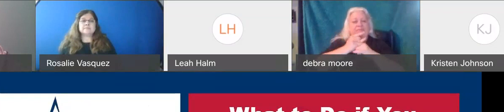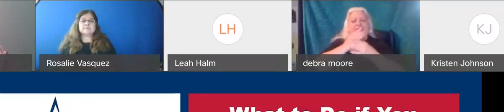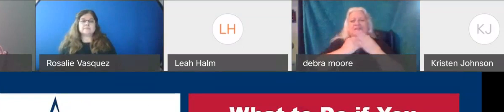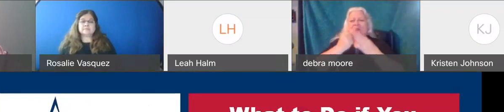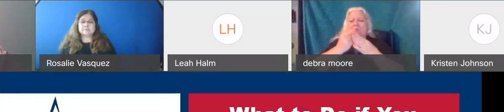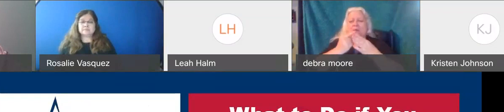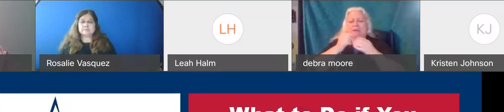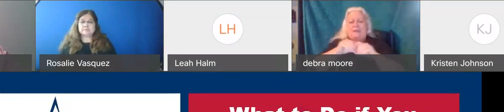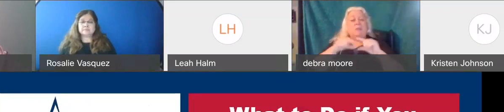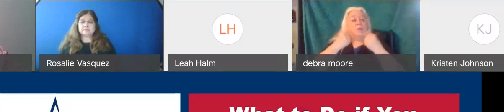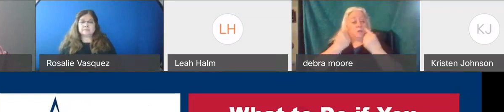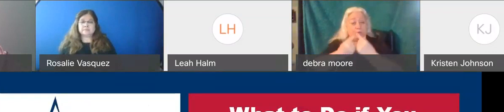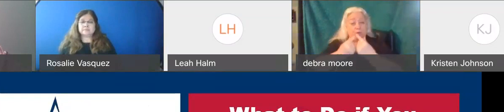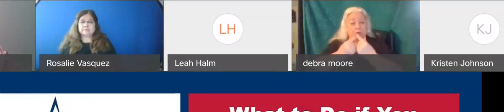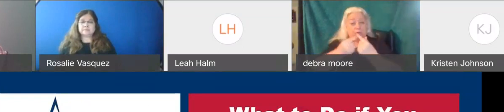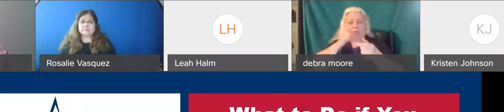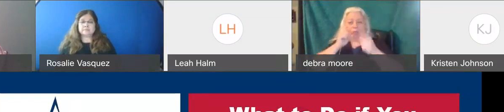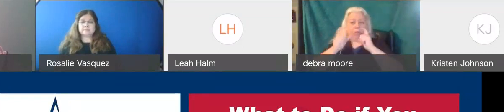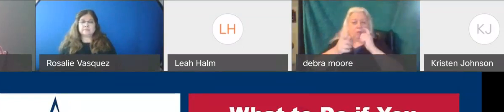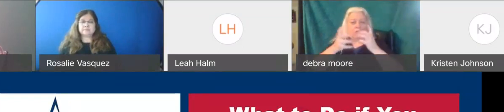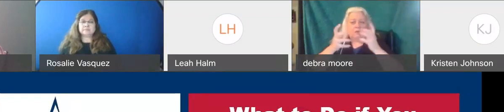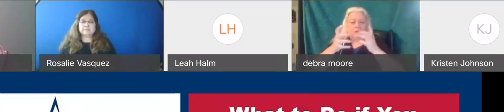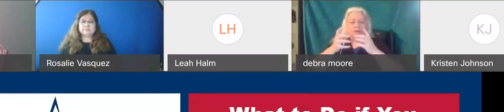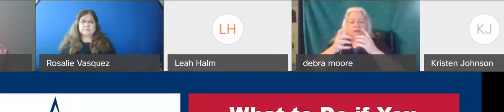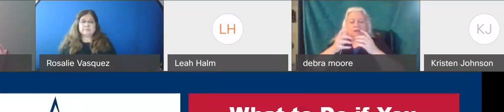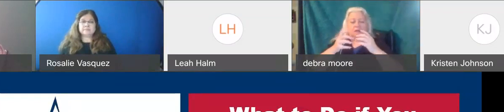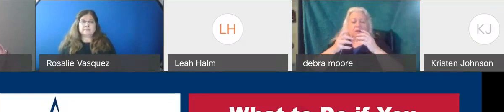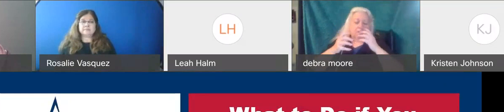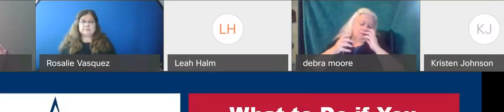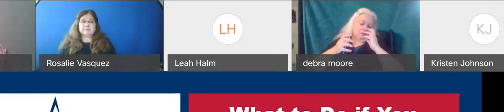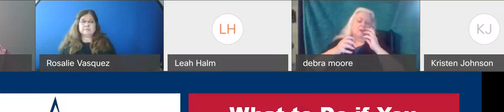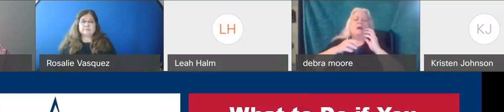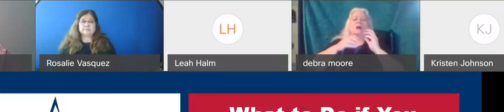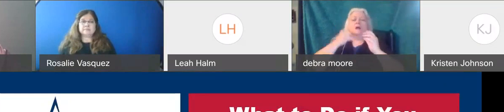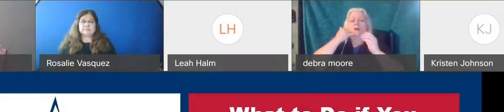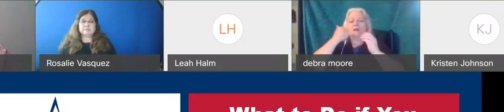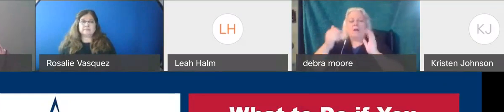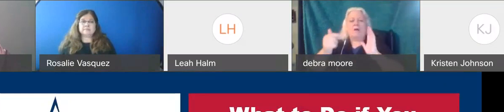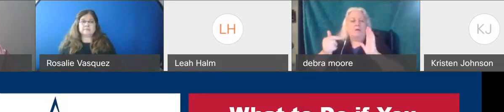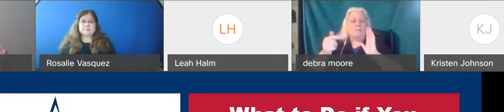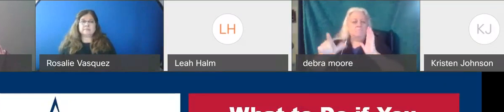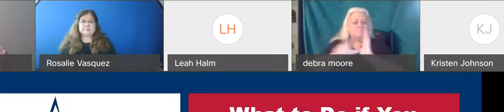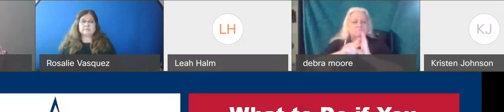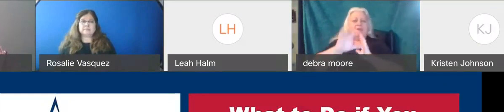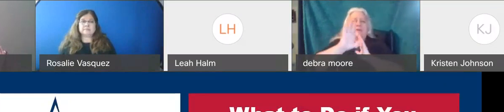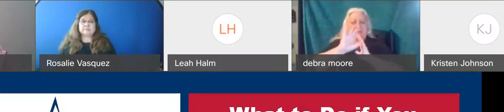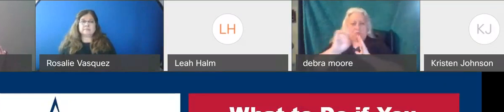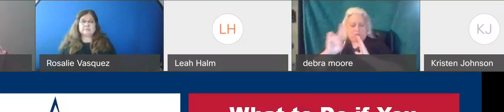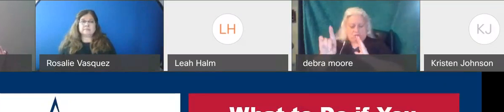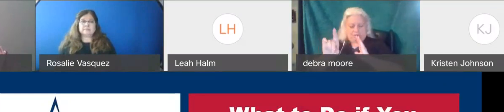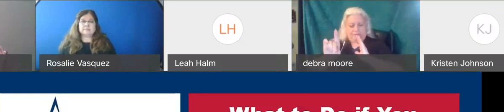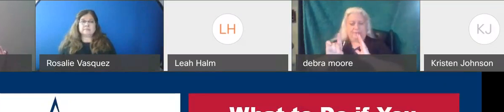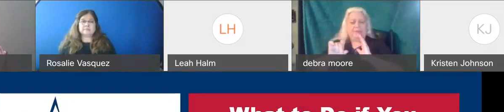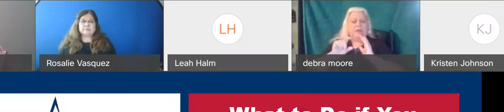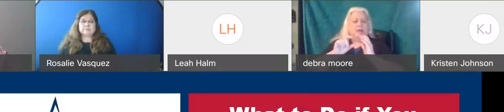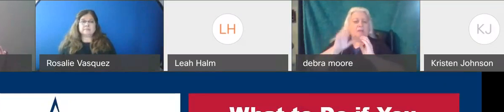presence is overdosing on alcohol, immediately call 911. In addition, any of those following procedures on this